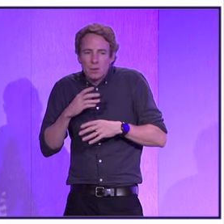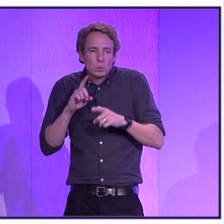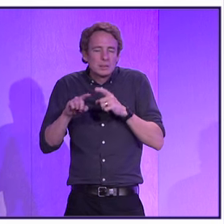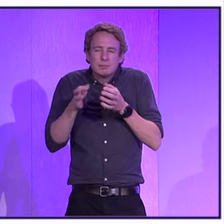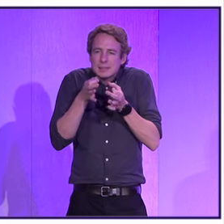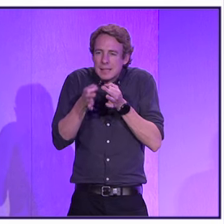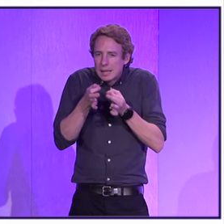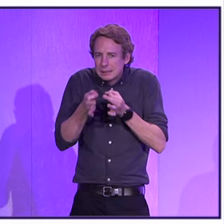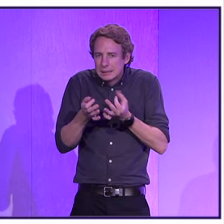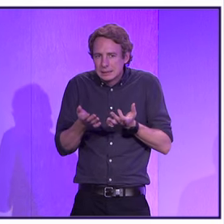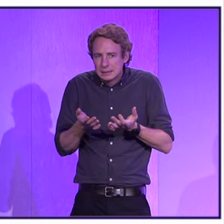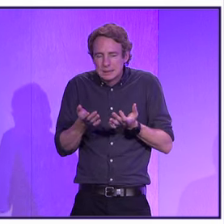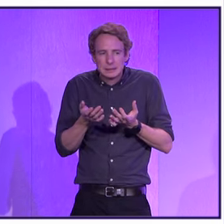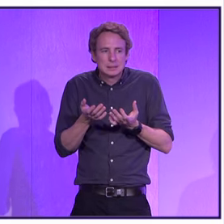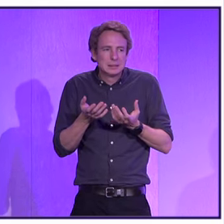tactics,